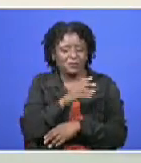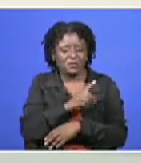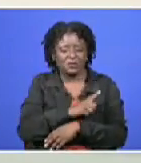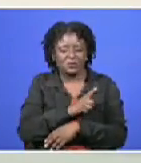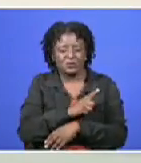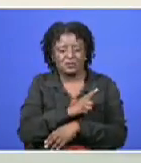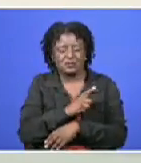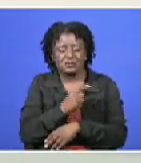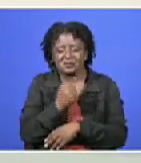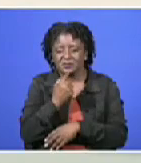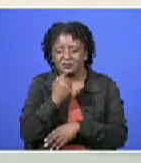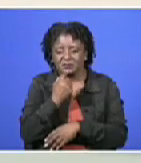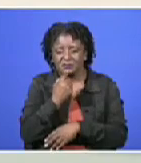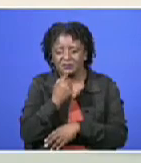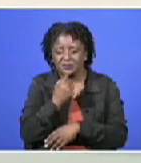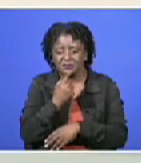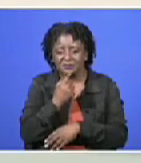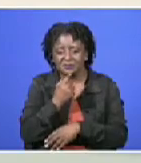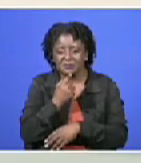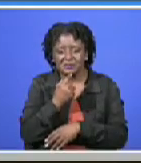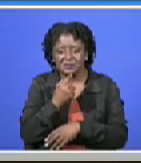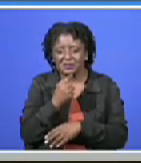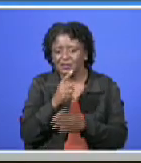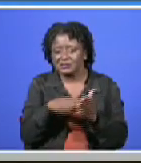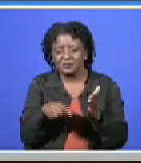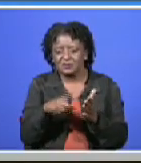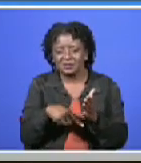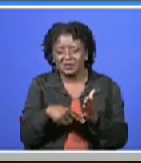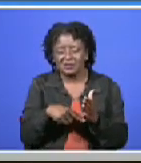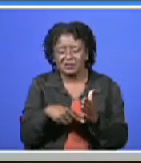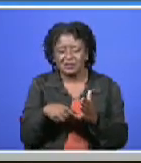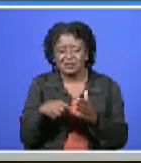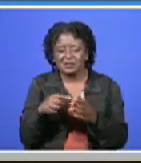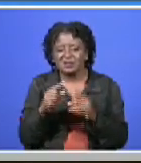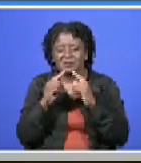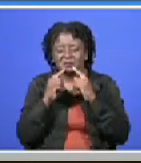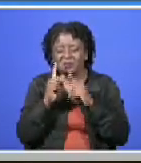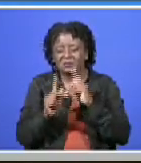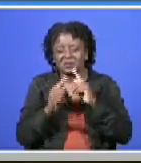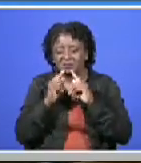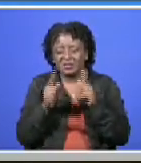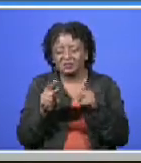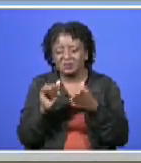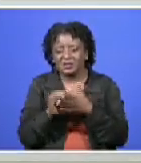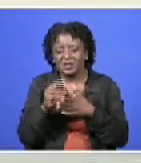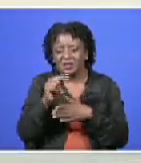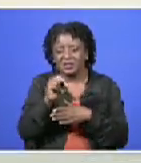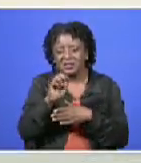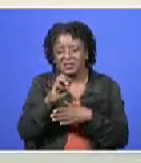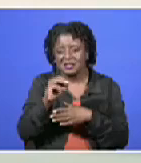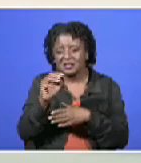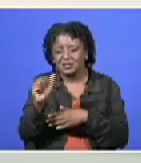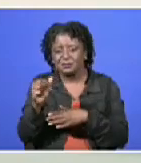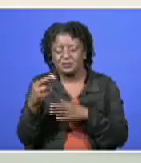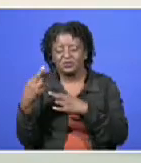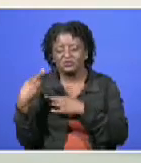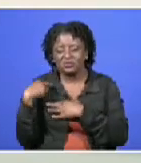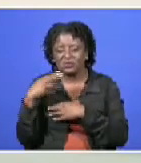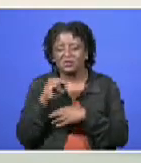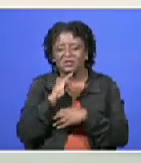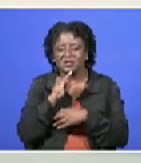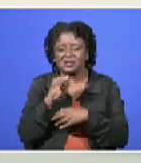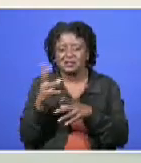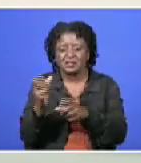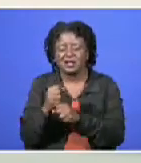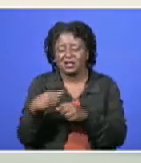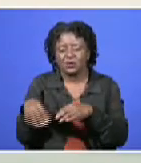been usurped by the new ministry. He commented on Nema's role going forward. Persons who had to be called in at